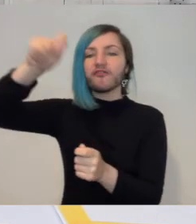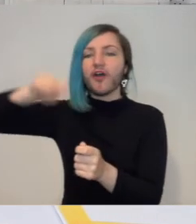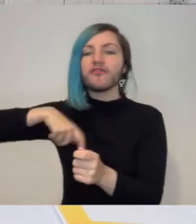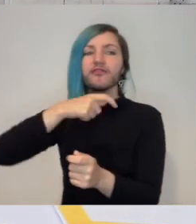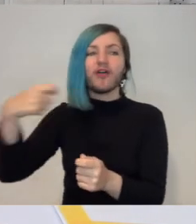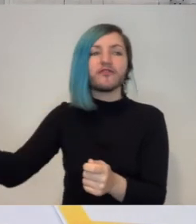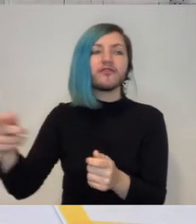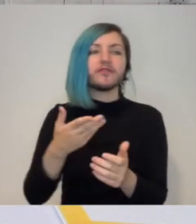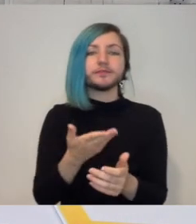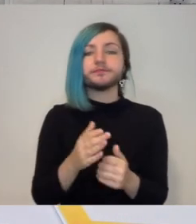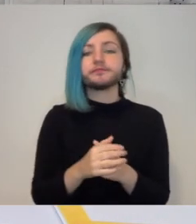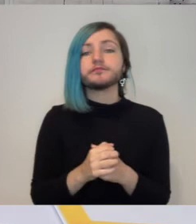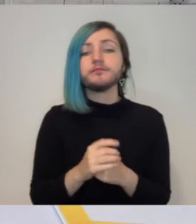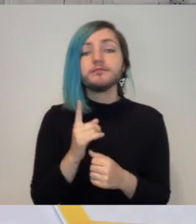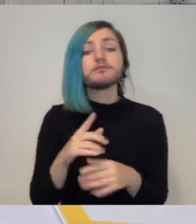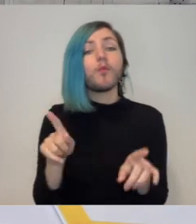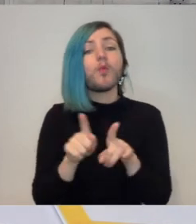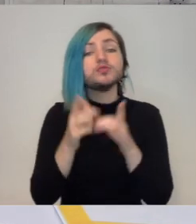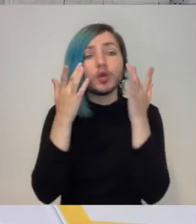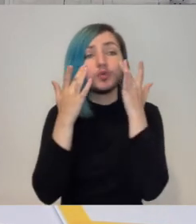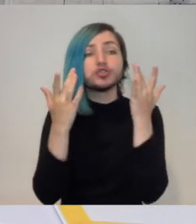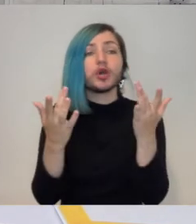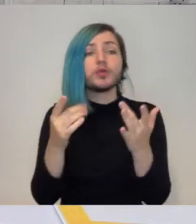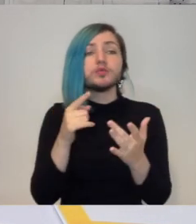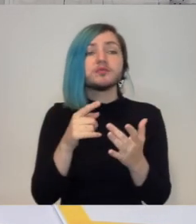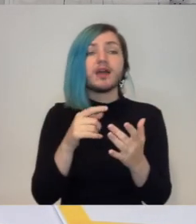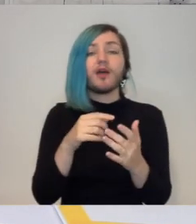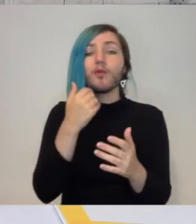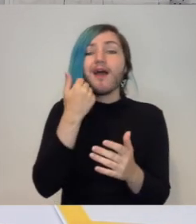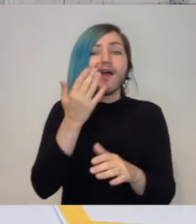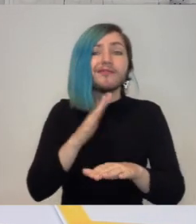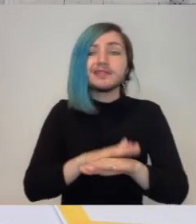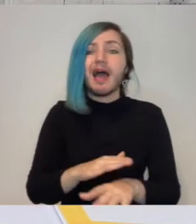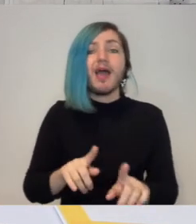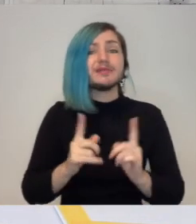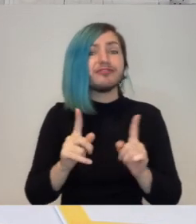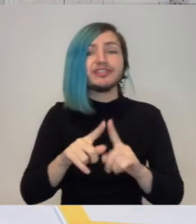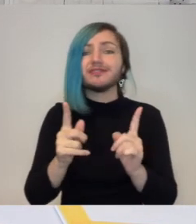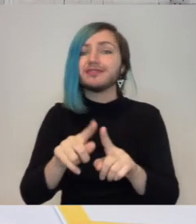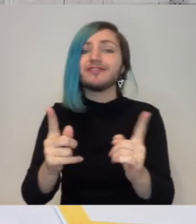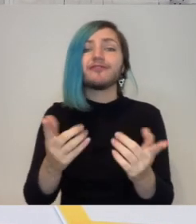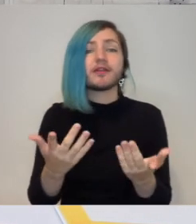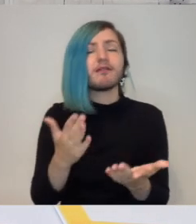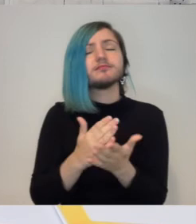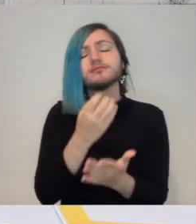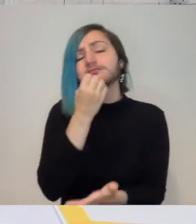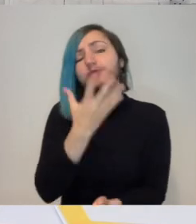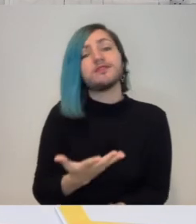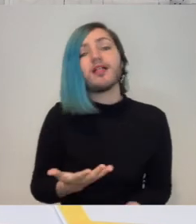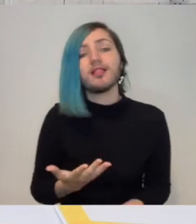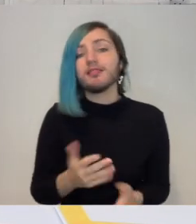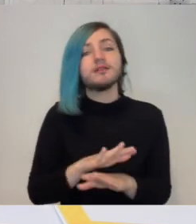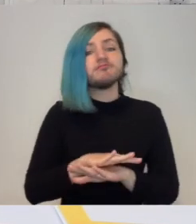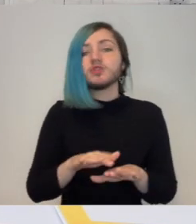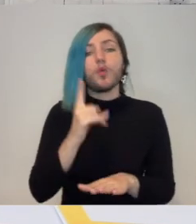masking tape, but it's also shows you how each of the outcomes can be very, very different, and that's the beauty of it.